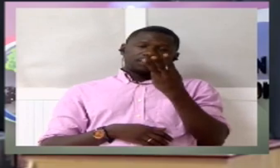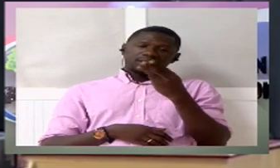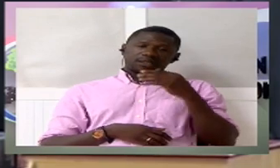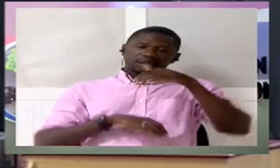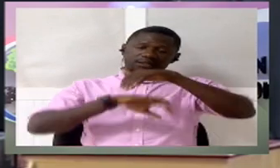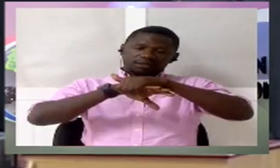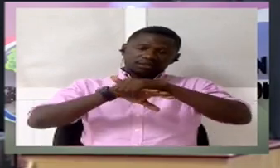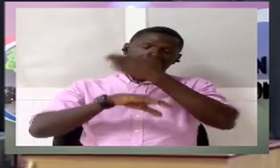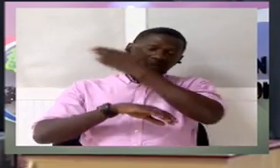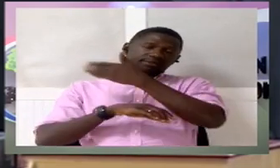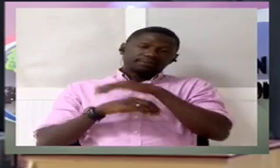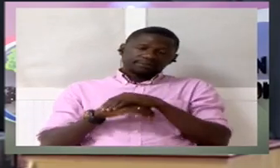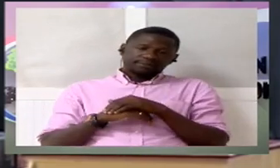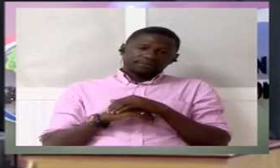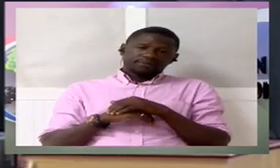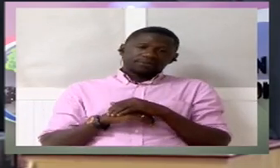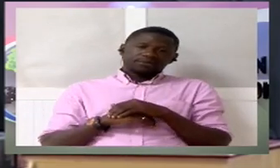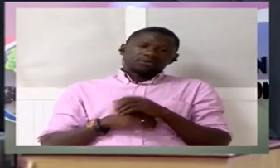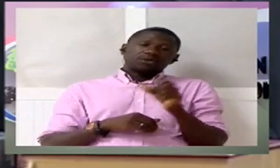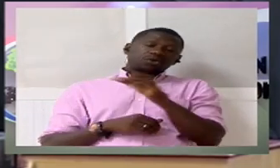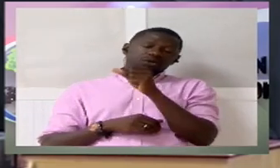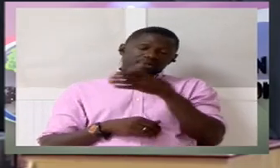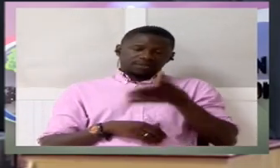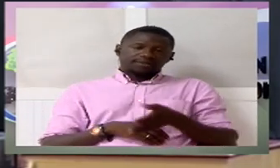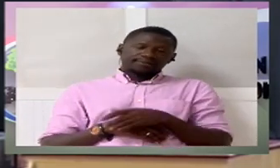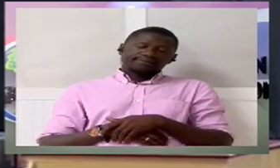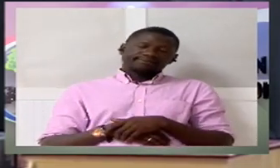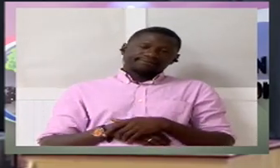Three are in England. The others are